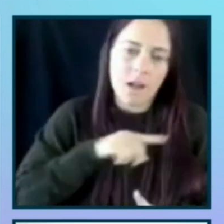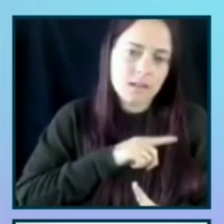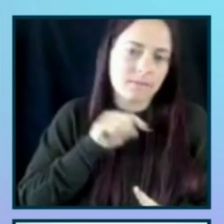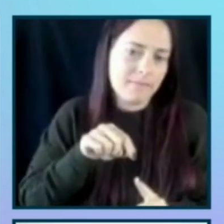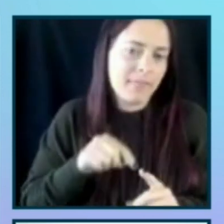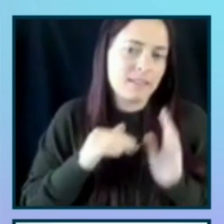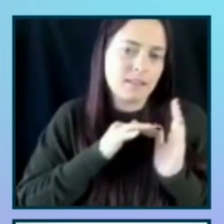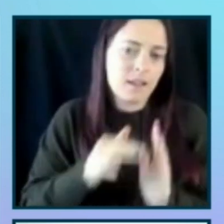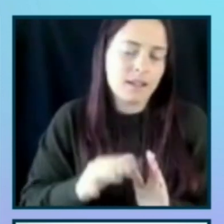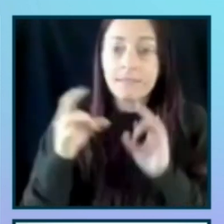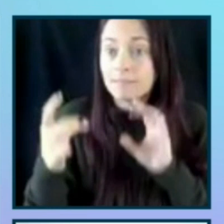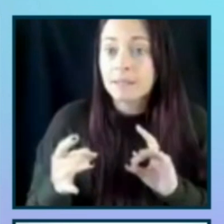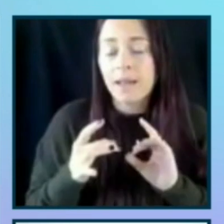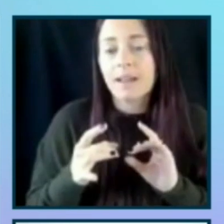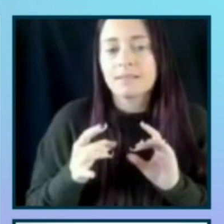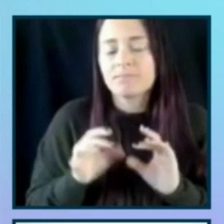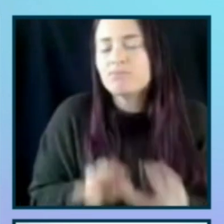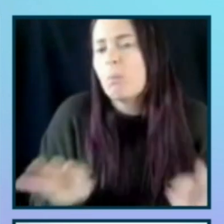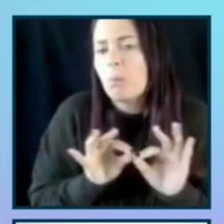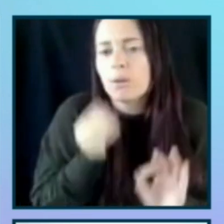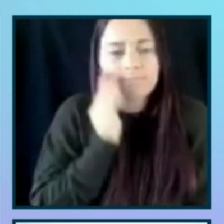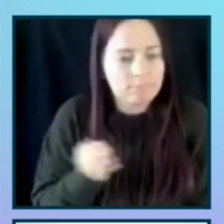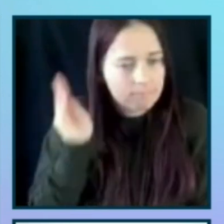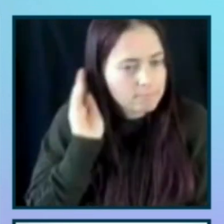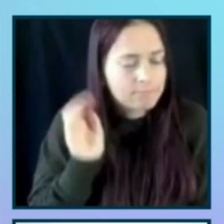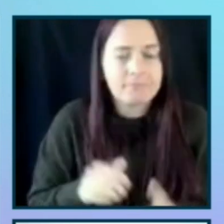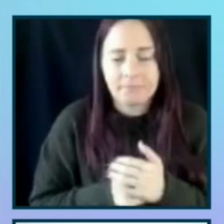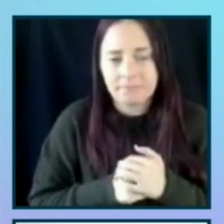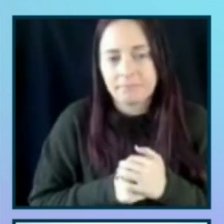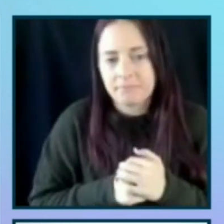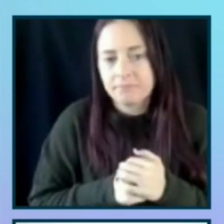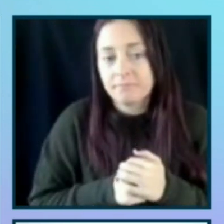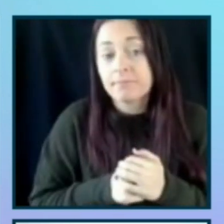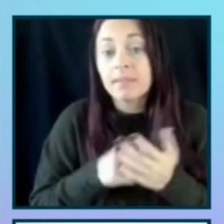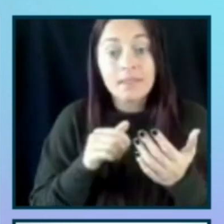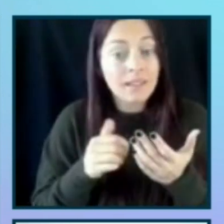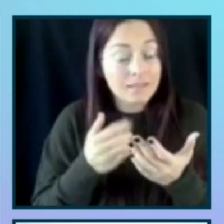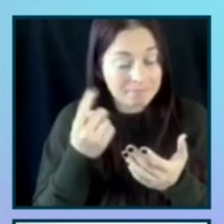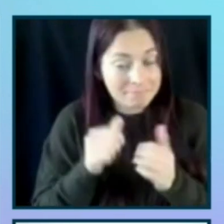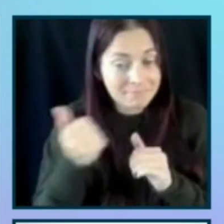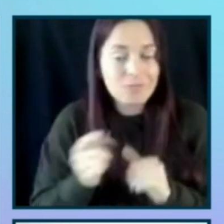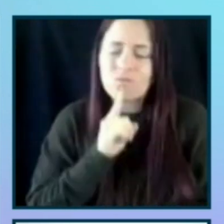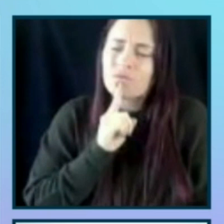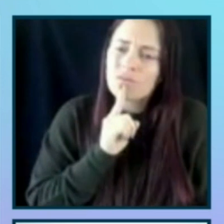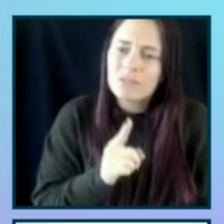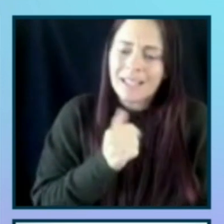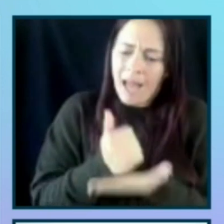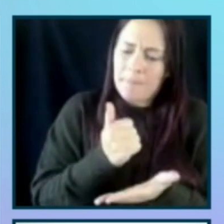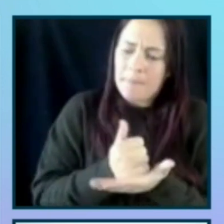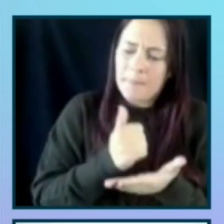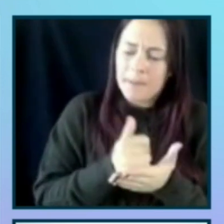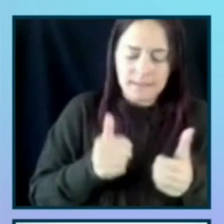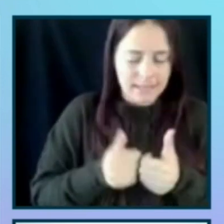valued. Another general takeaway was that it was really helpful for us to have a separate wizard